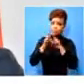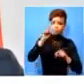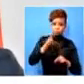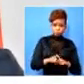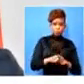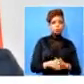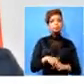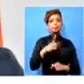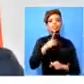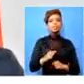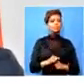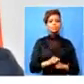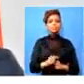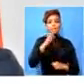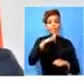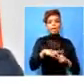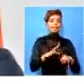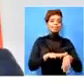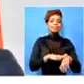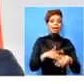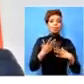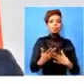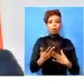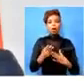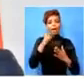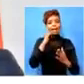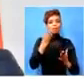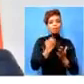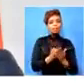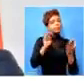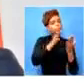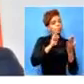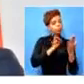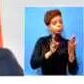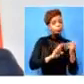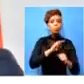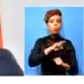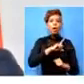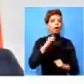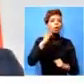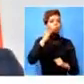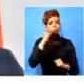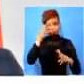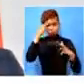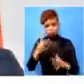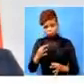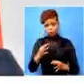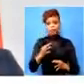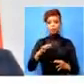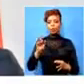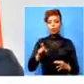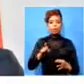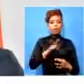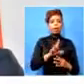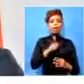to study the evidence because they do not want to embark on a prosecution that will fail. We took their word